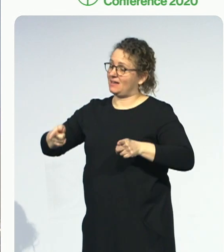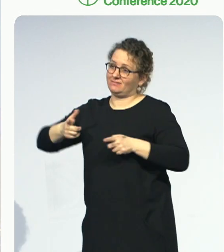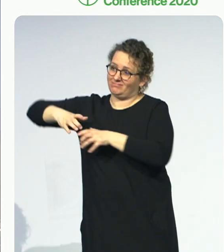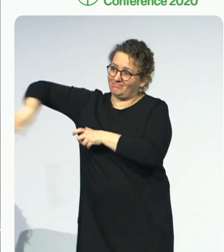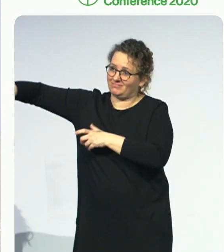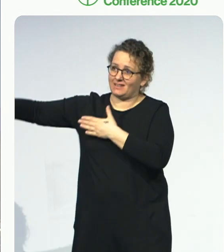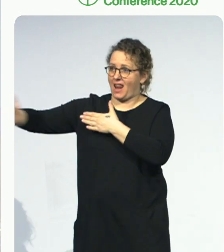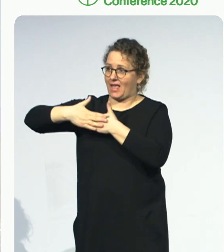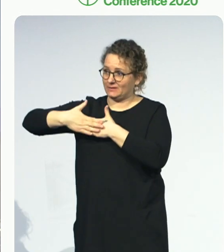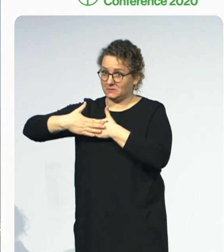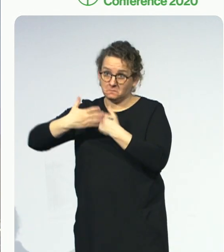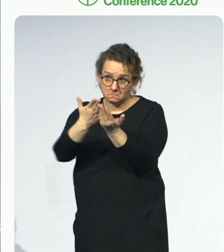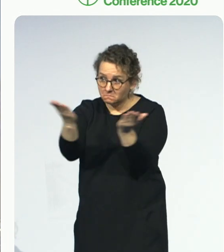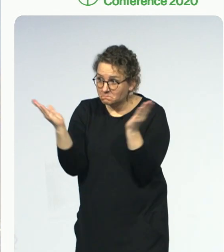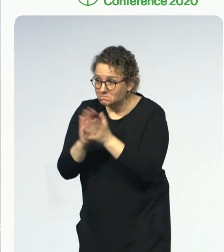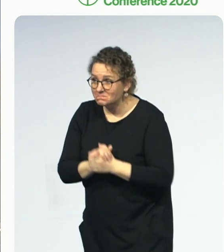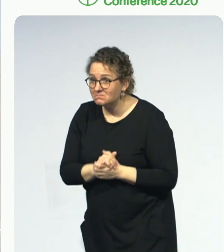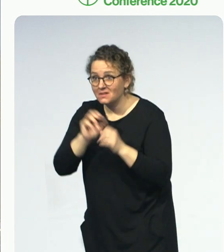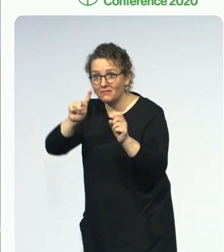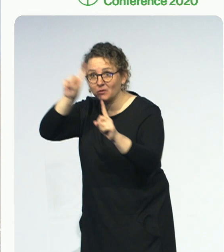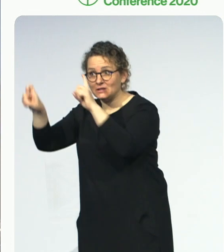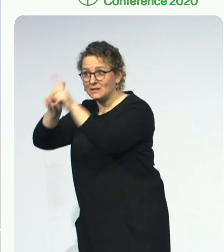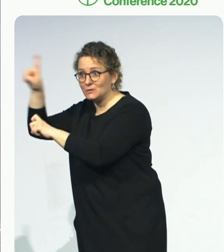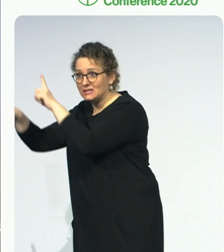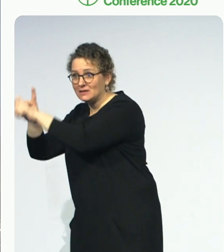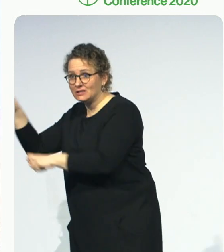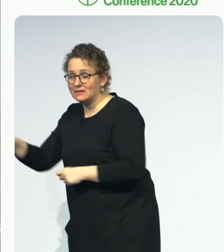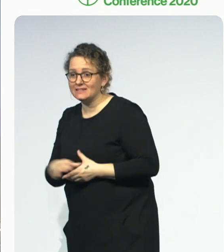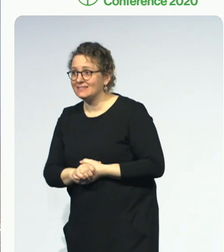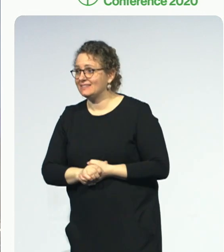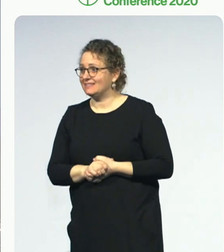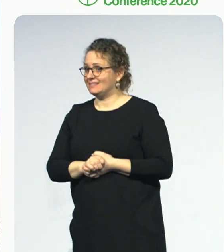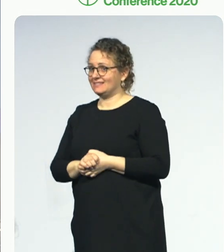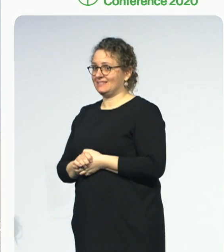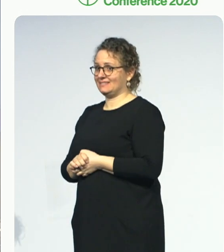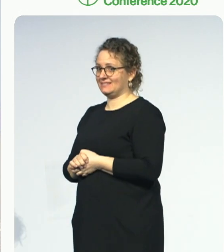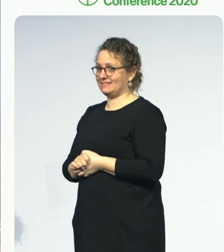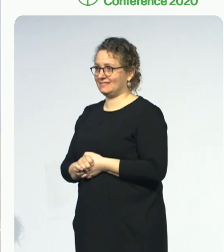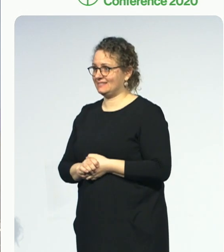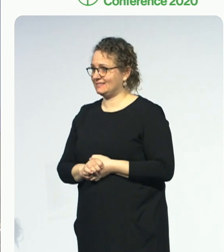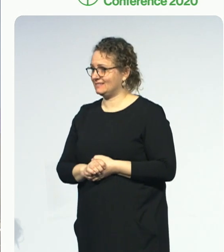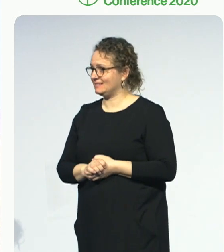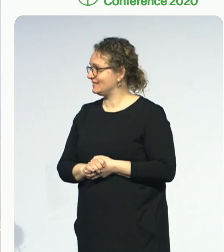One question each. Only one question, I'm sorry, there was an interpreter's mistake.